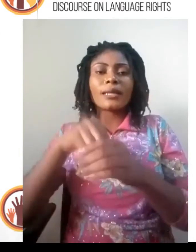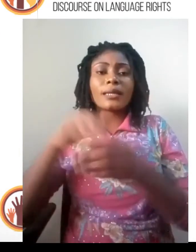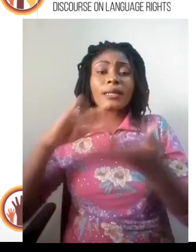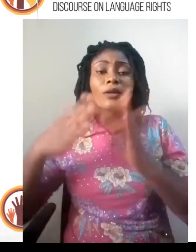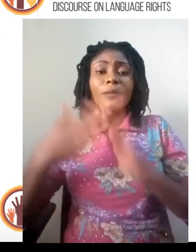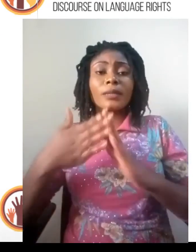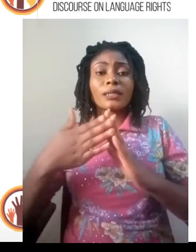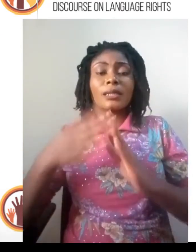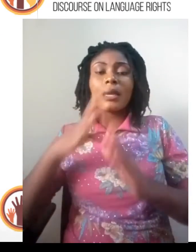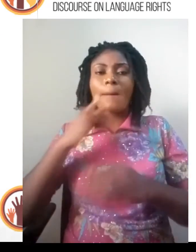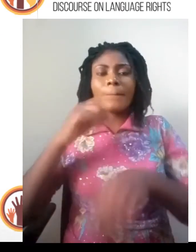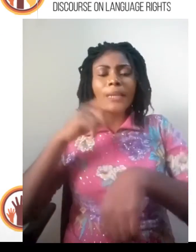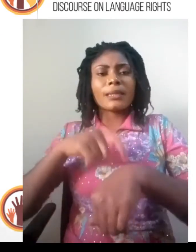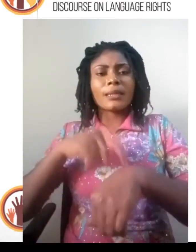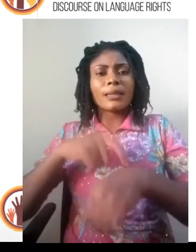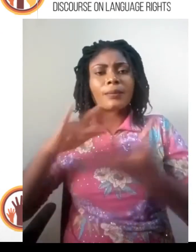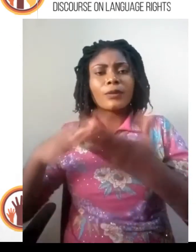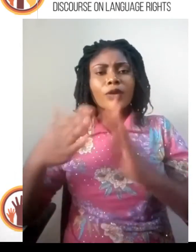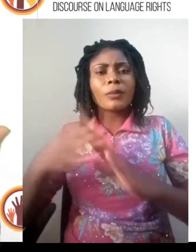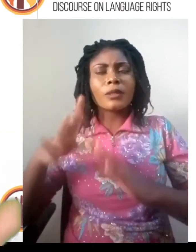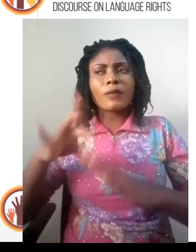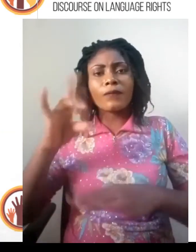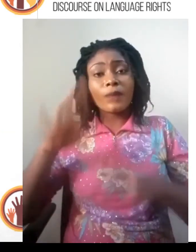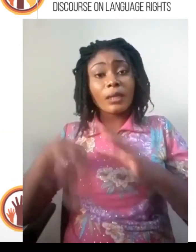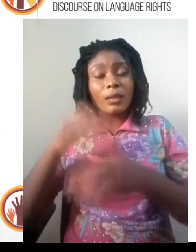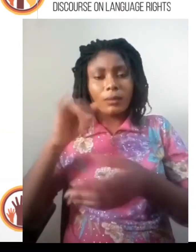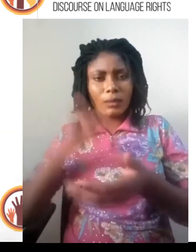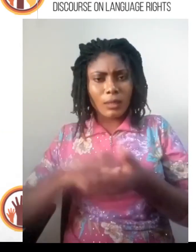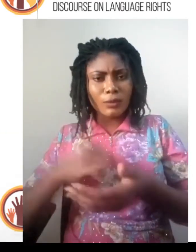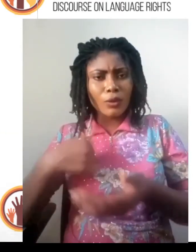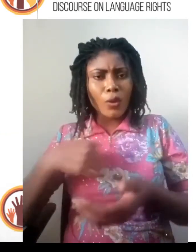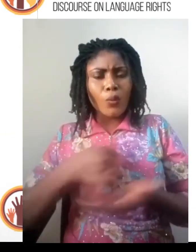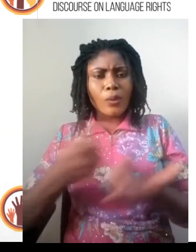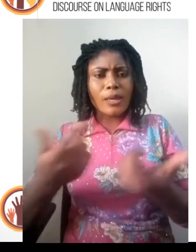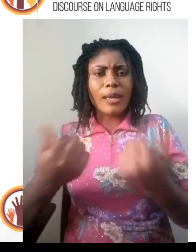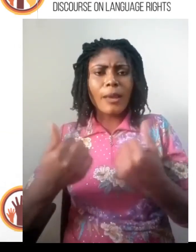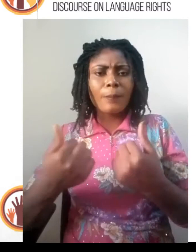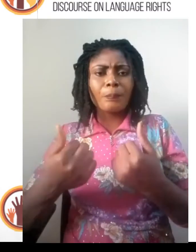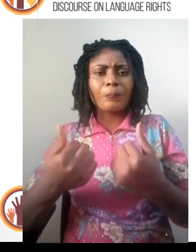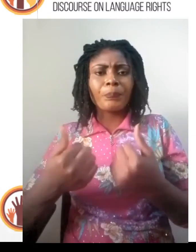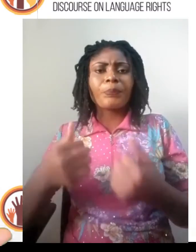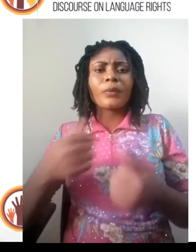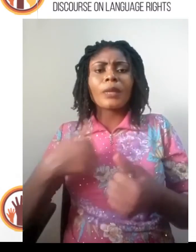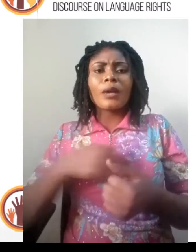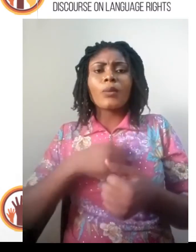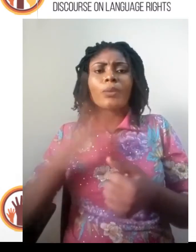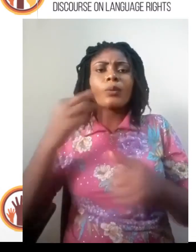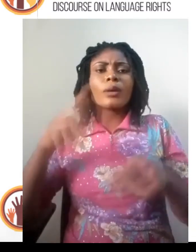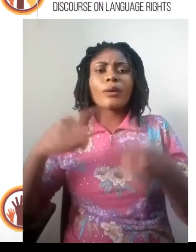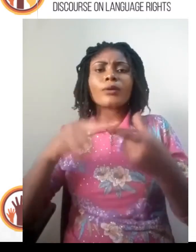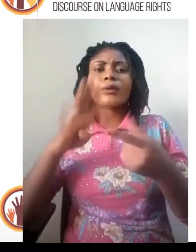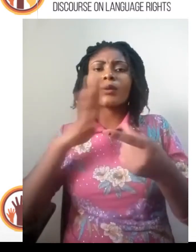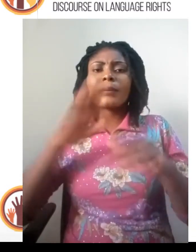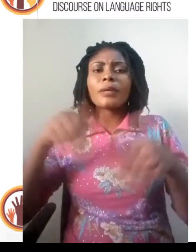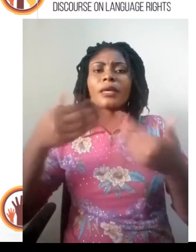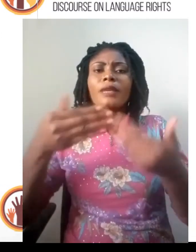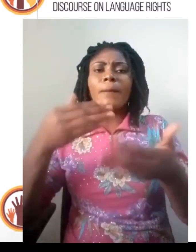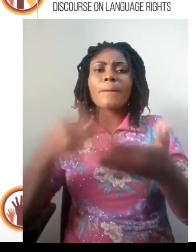out that we came and we were going to be giving money to those that worked with us, everybody wanted to be involved.